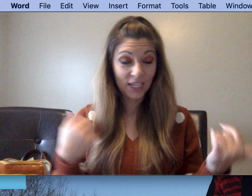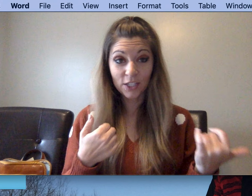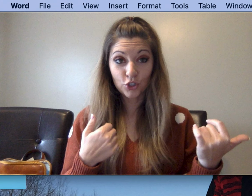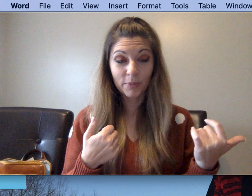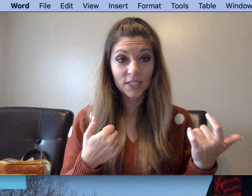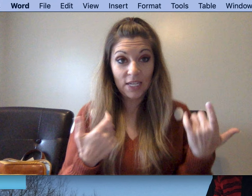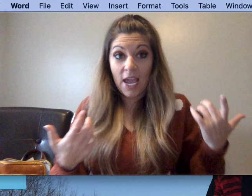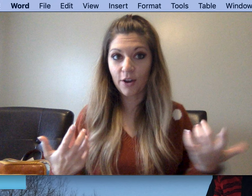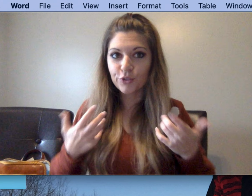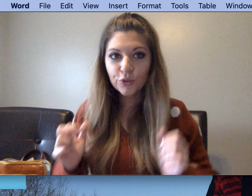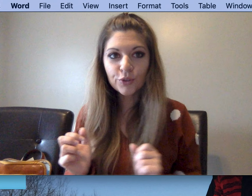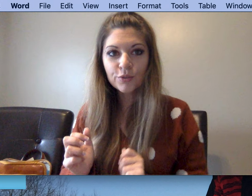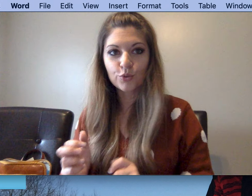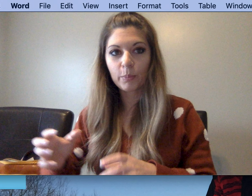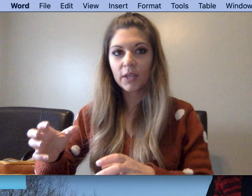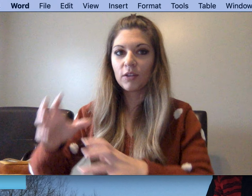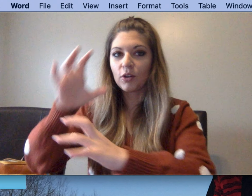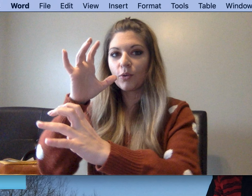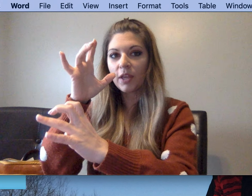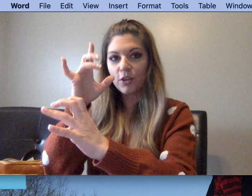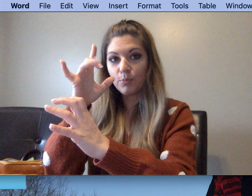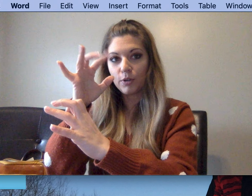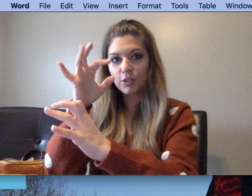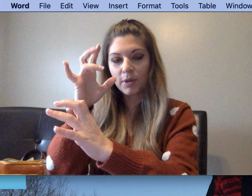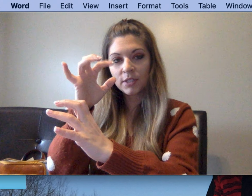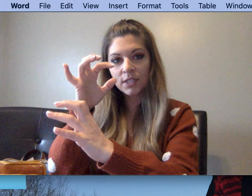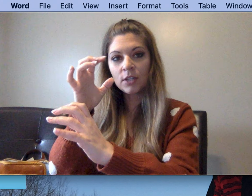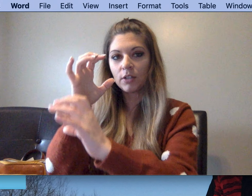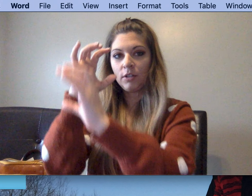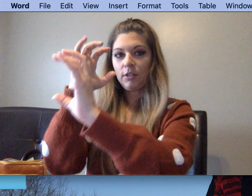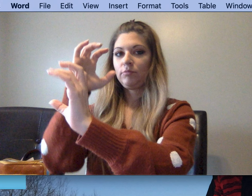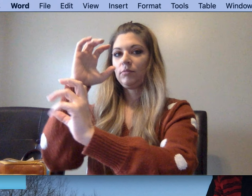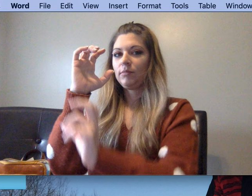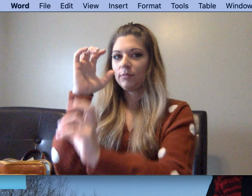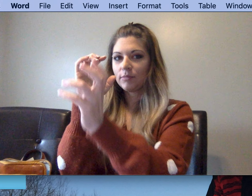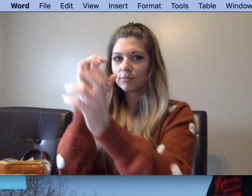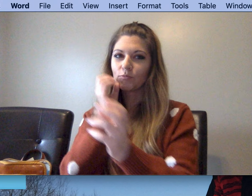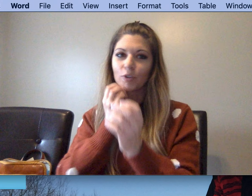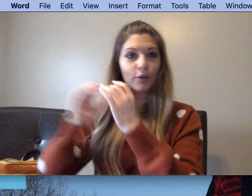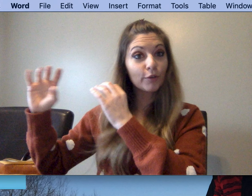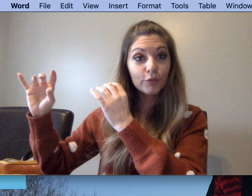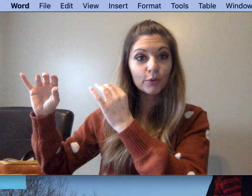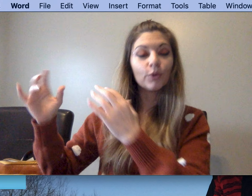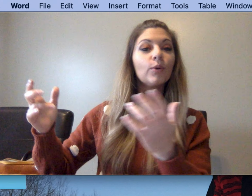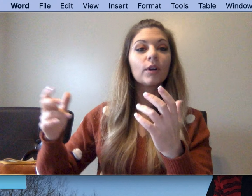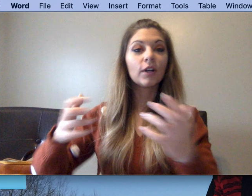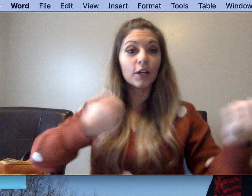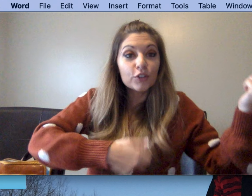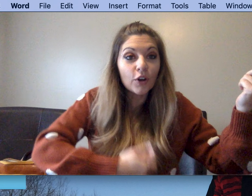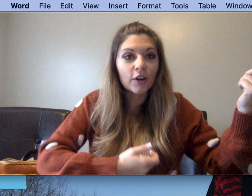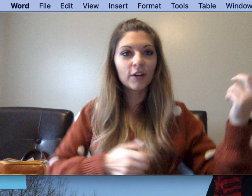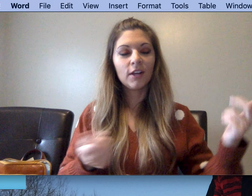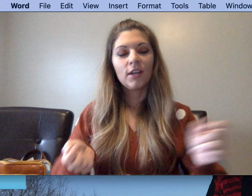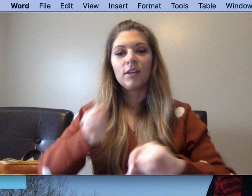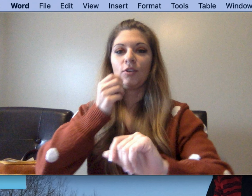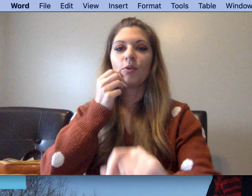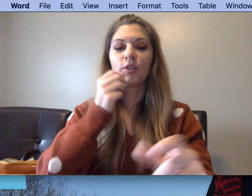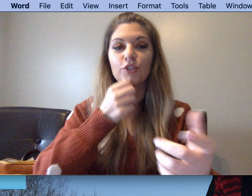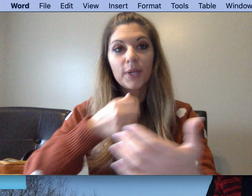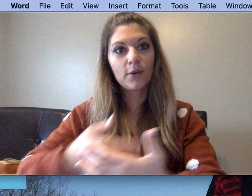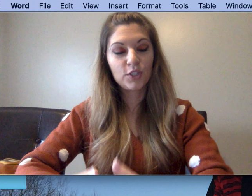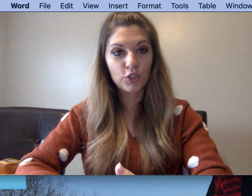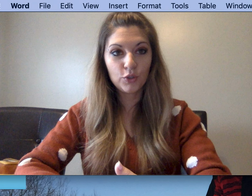as like instruments, like how do you use a trumpet? You know, like you push the buttons here, or a flute, or a guitar. You